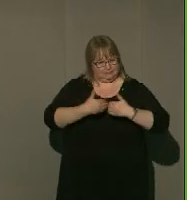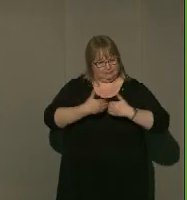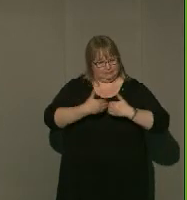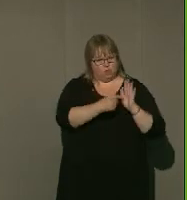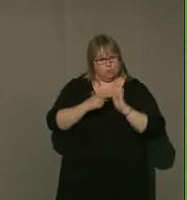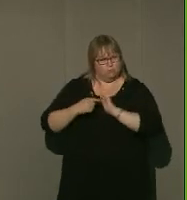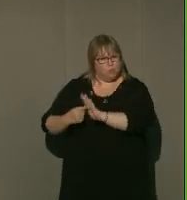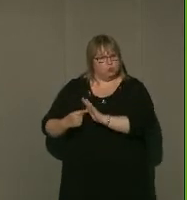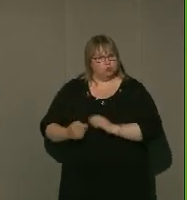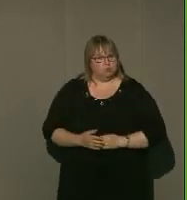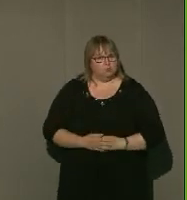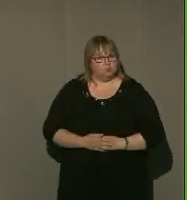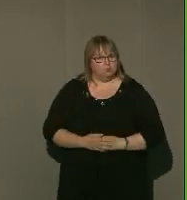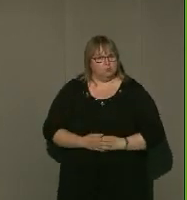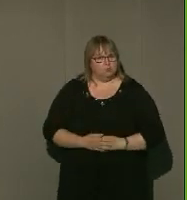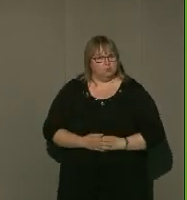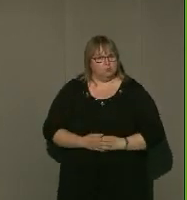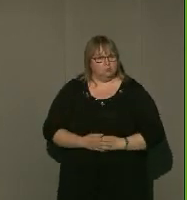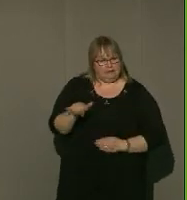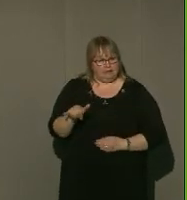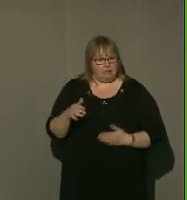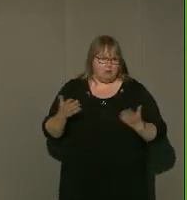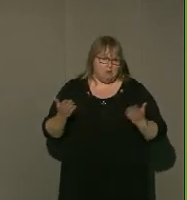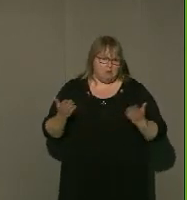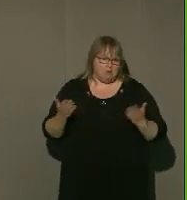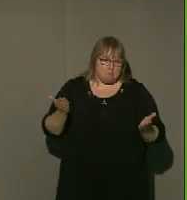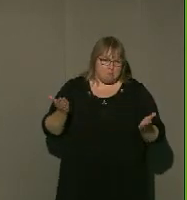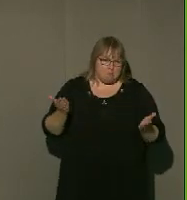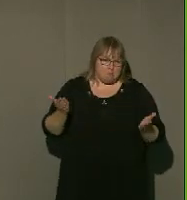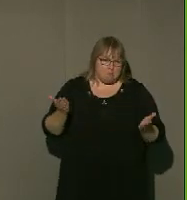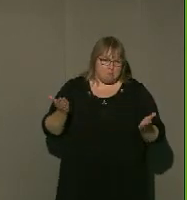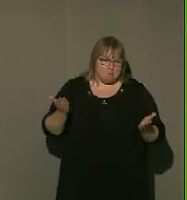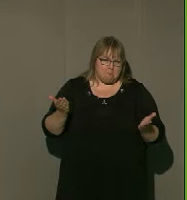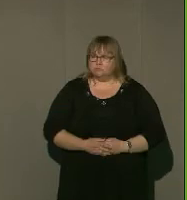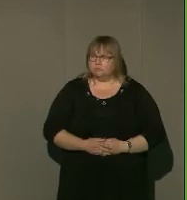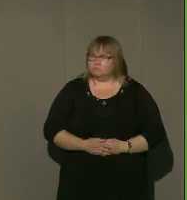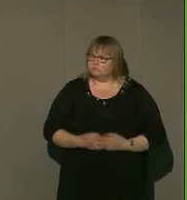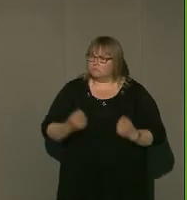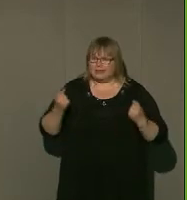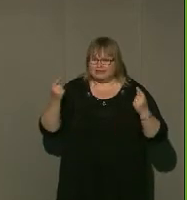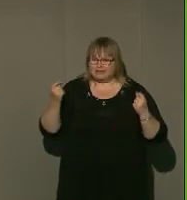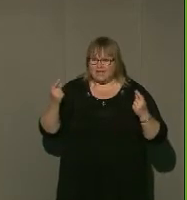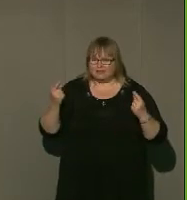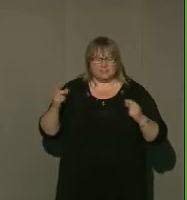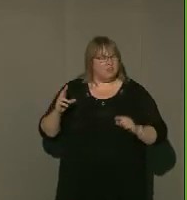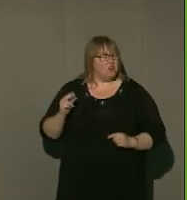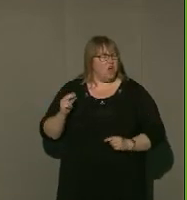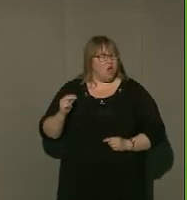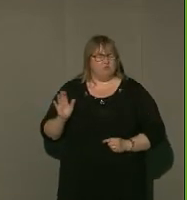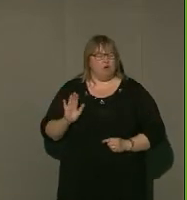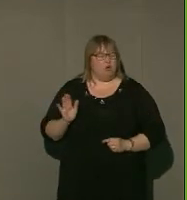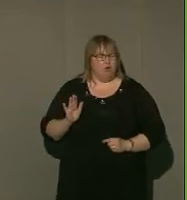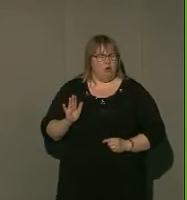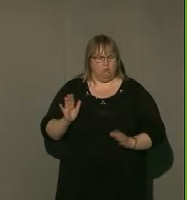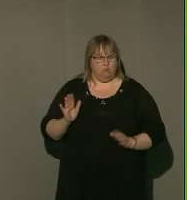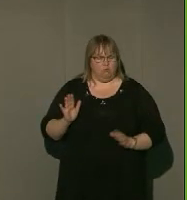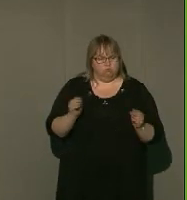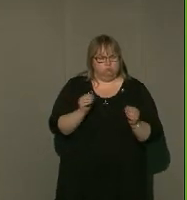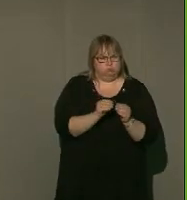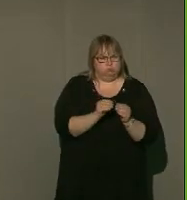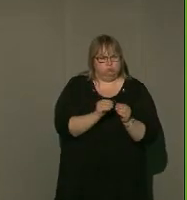approve either one or the other, it makes sense? No, okay, in that case it can't be taken in